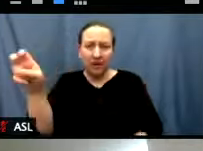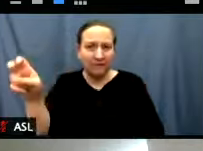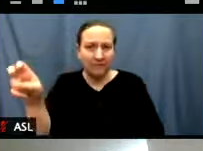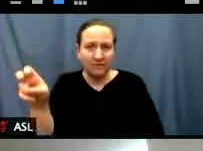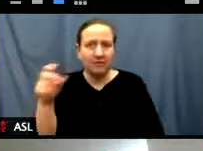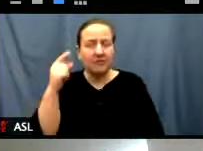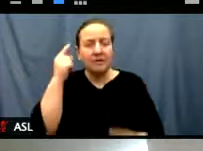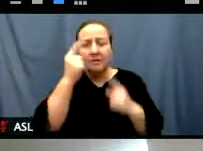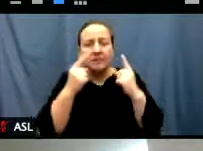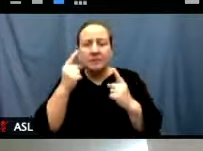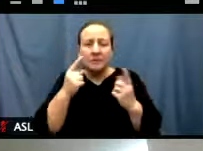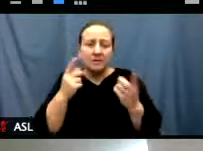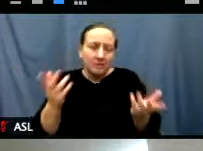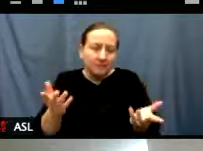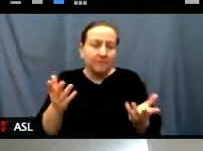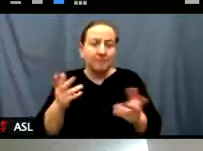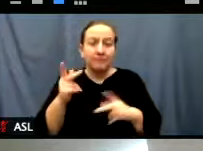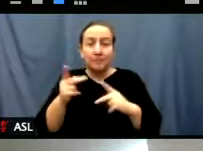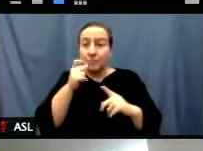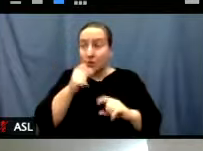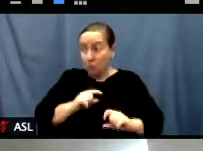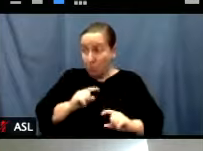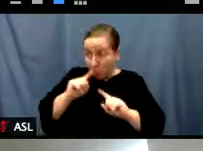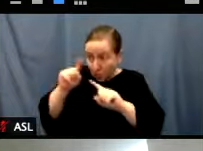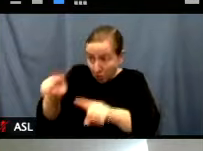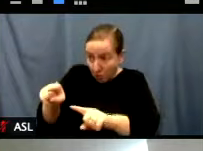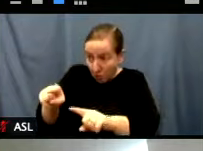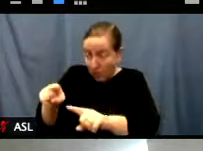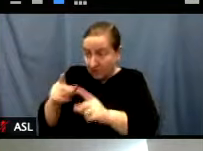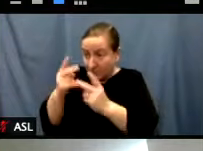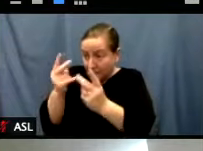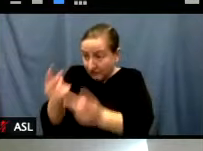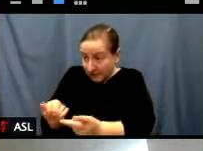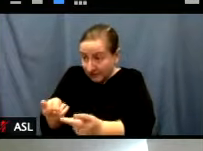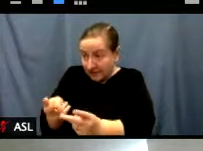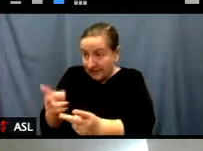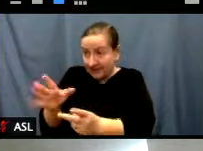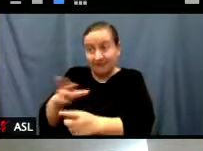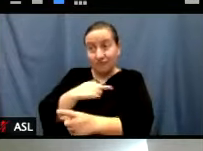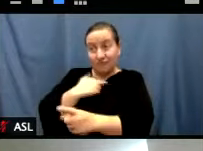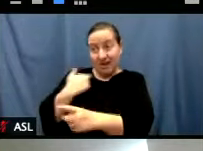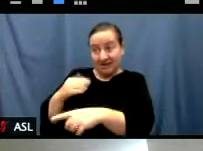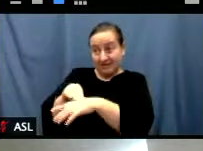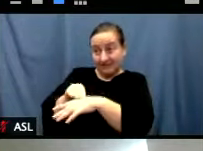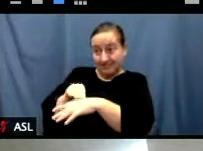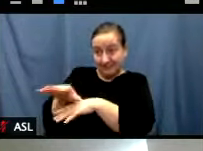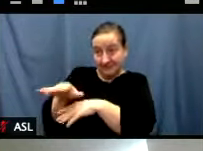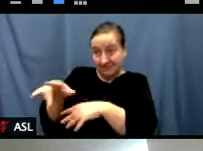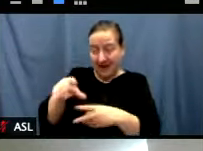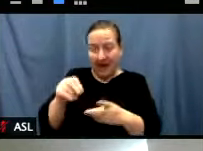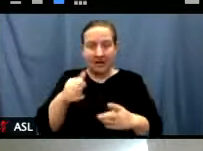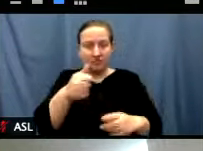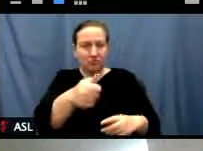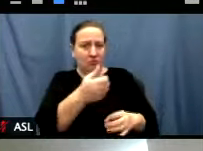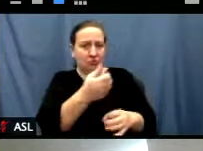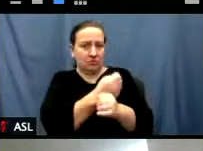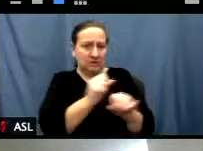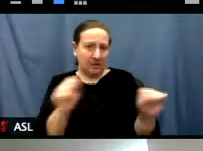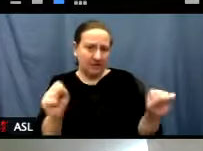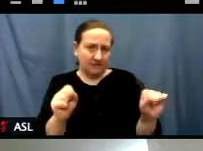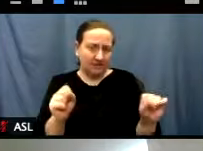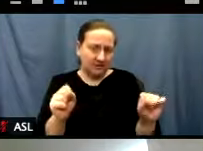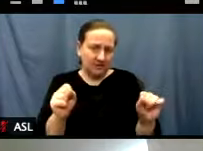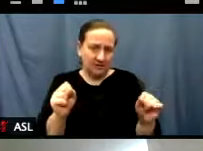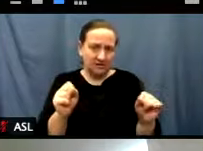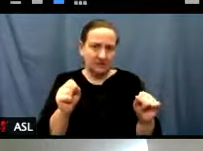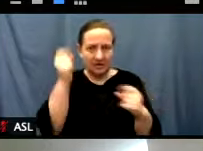consider both, the folks that you're going to visit and the risk to them, as well as your personal safety when you think about